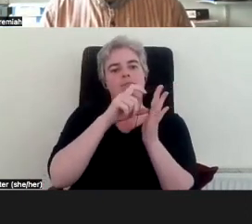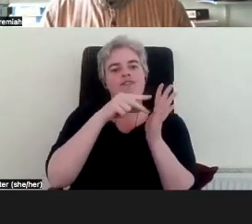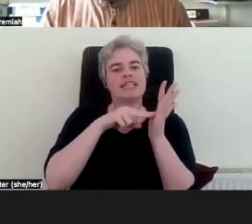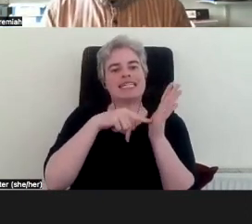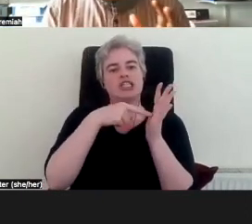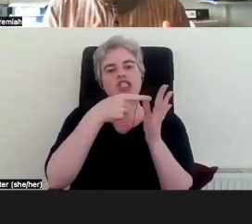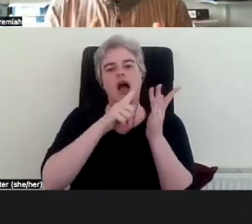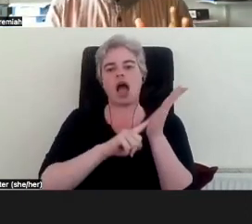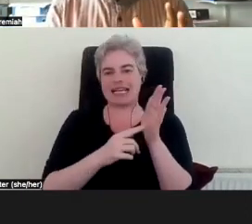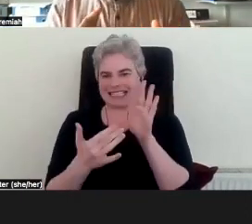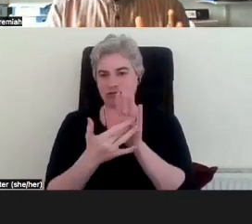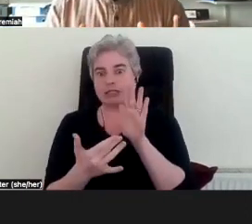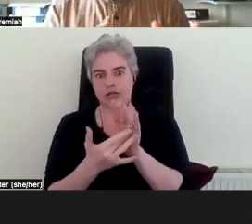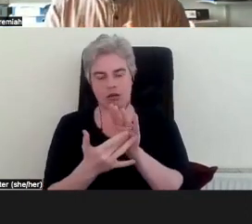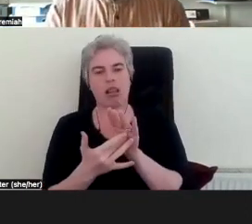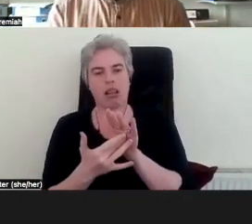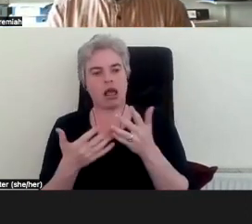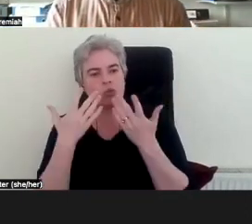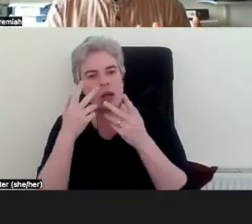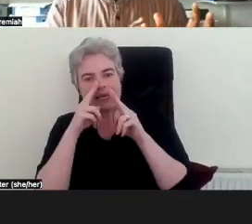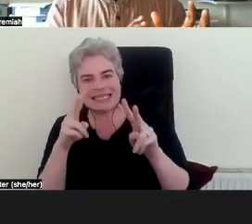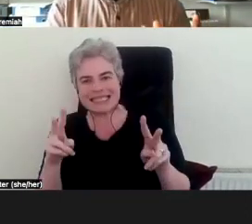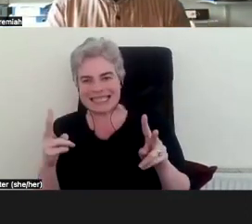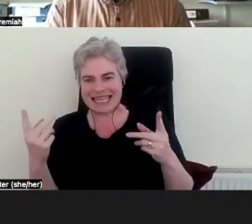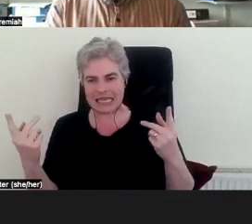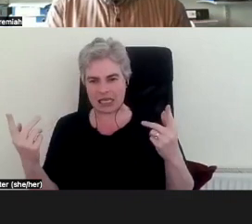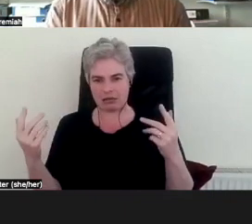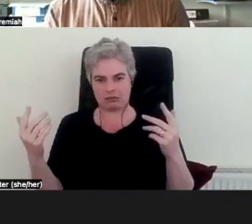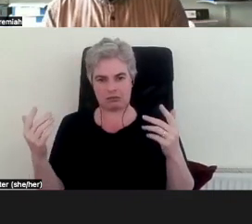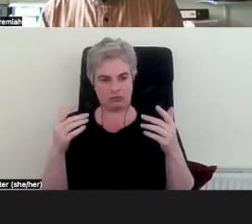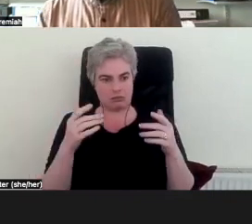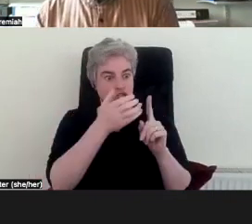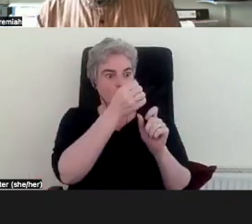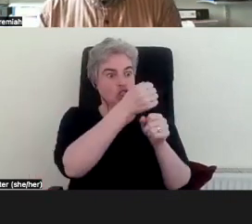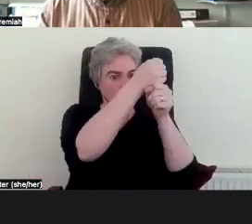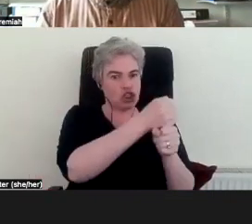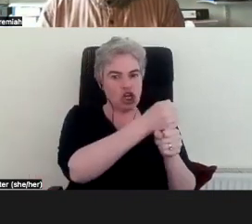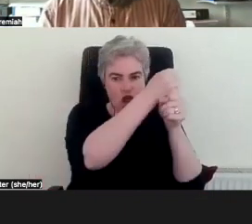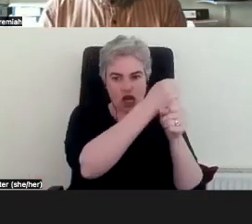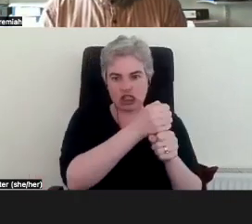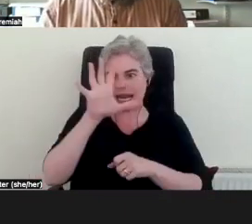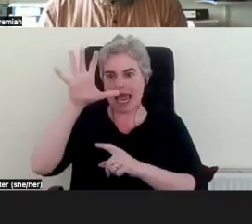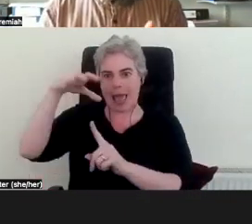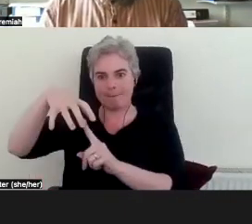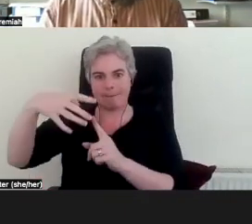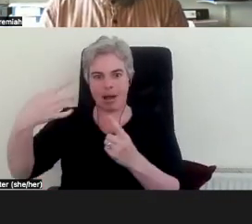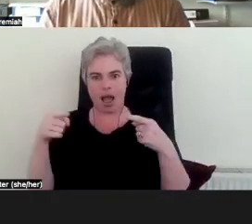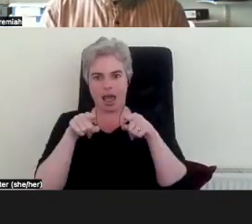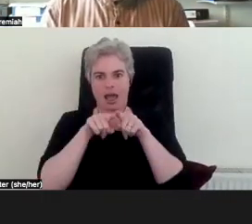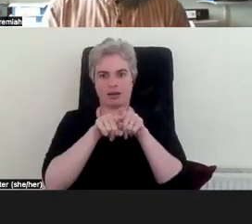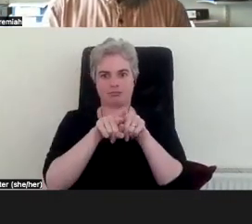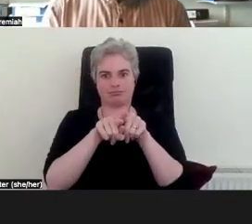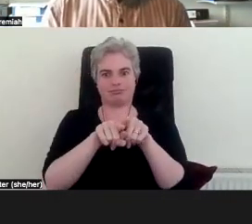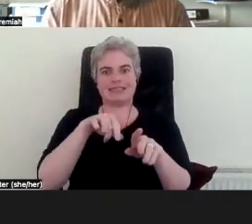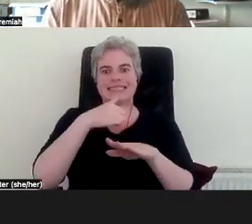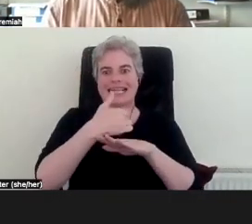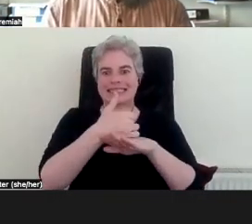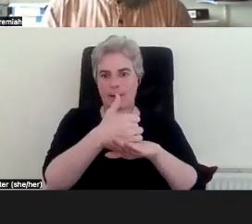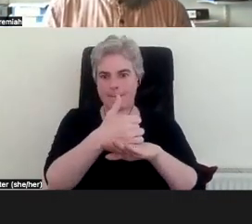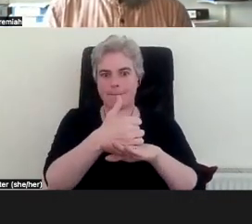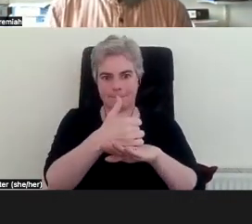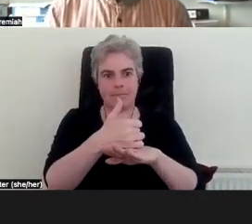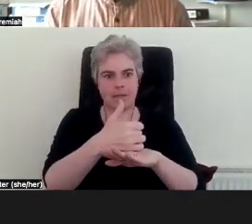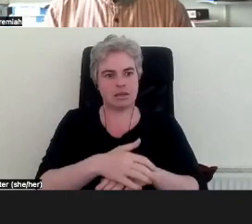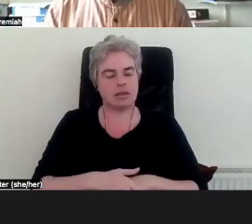critical. And this is where we see the alliance of the church and the empire clearly laid out. And